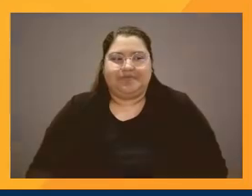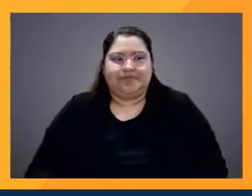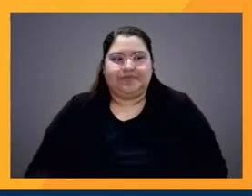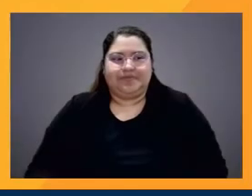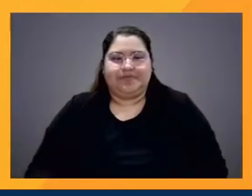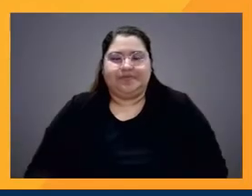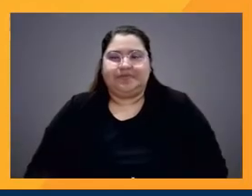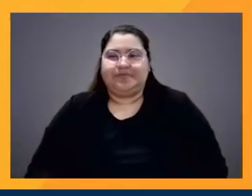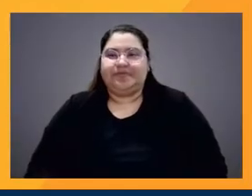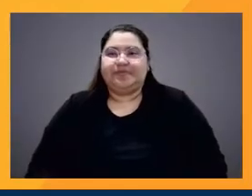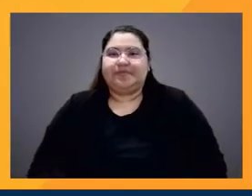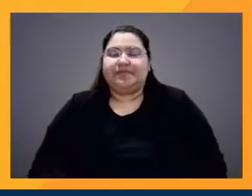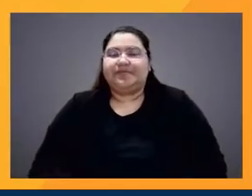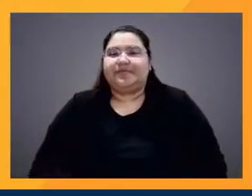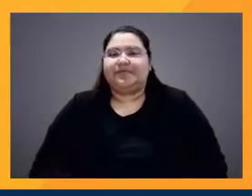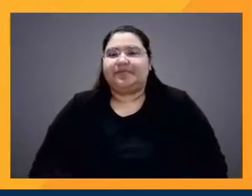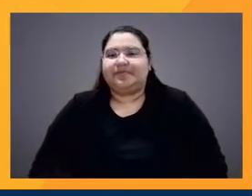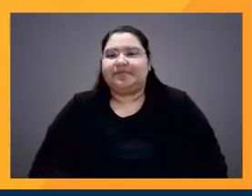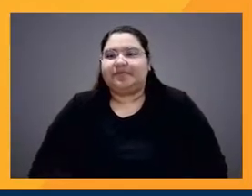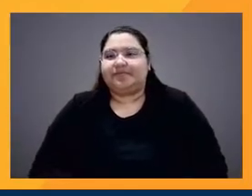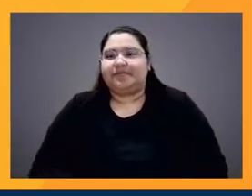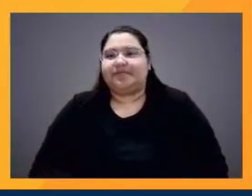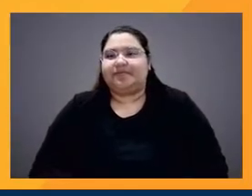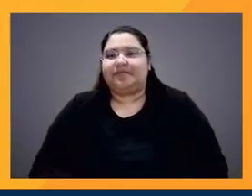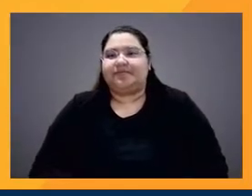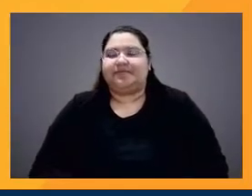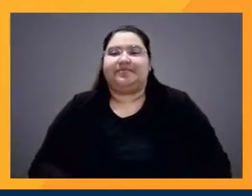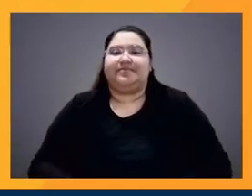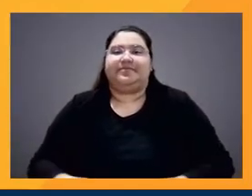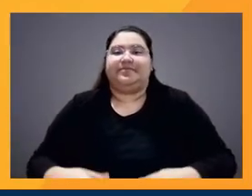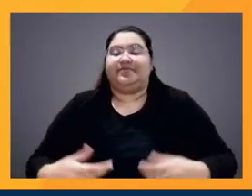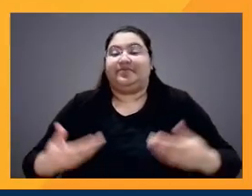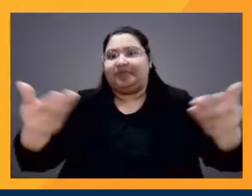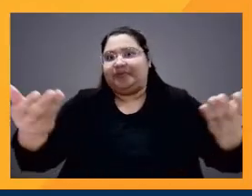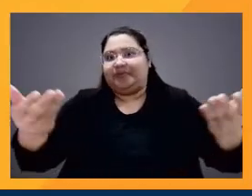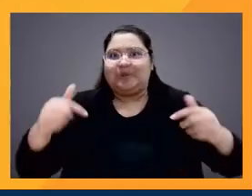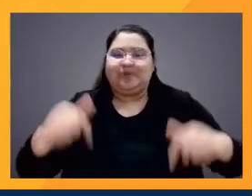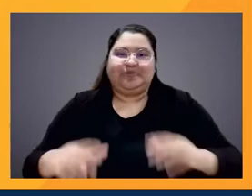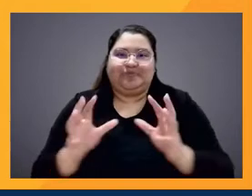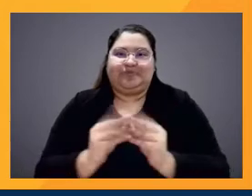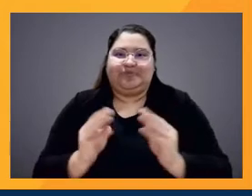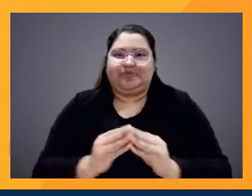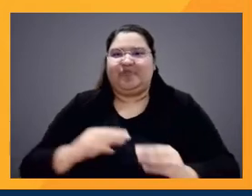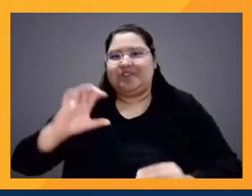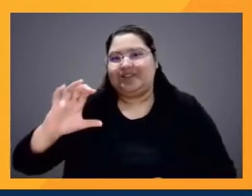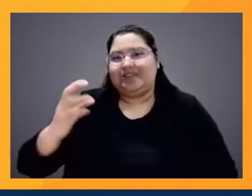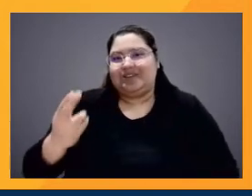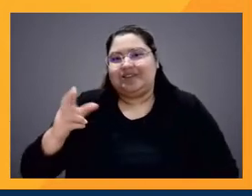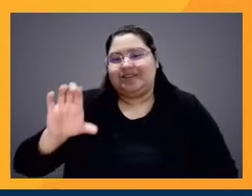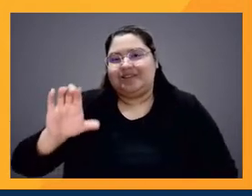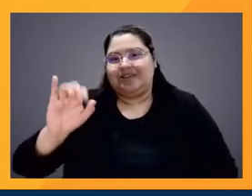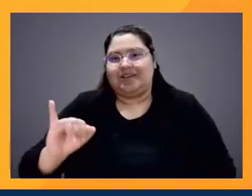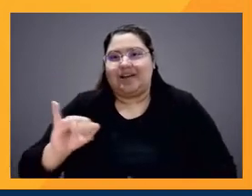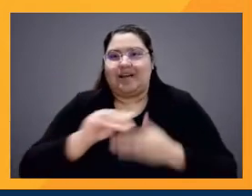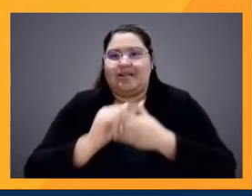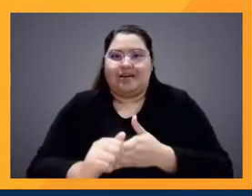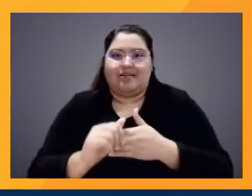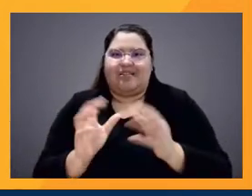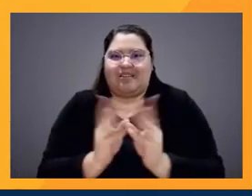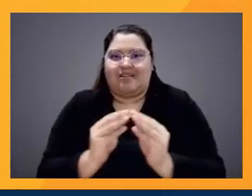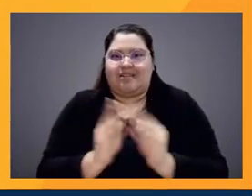Welcome to the CHCI Leadership Conference Plenary Session, Equitable Economic Recovery in a Post-Pandemic